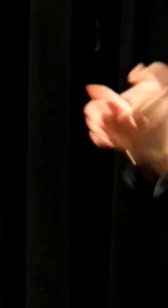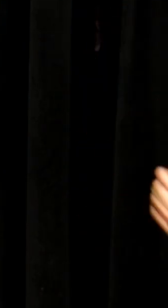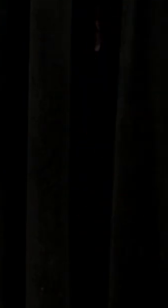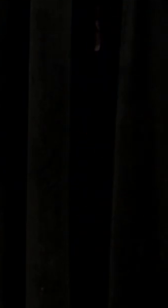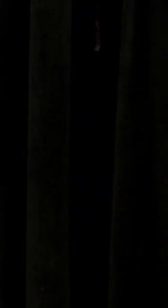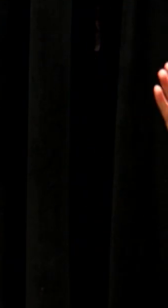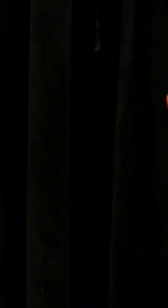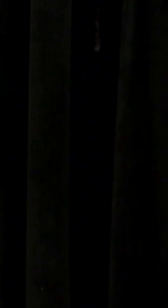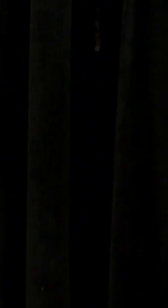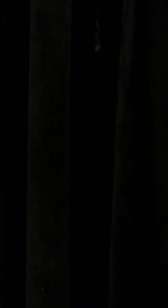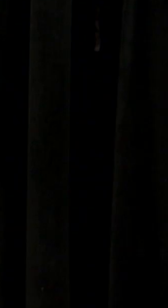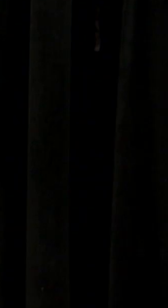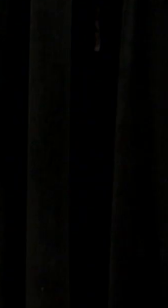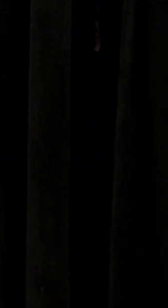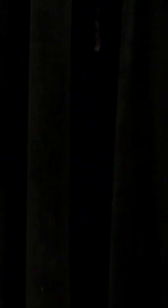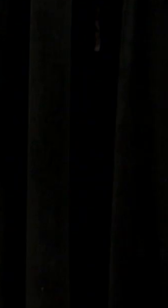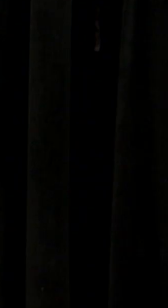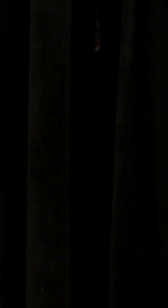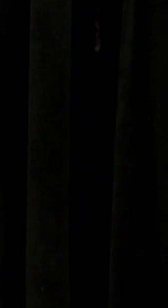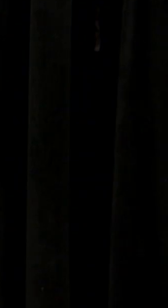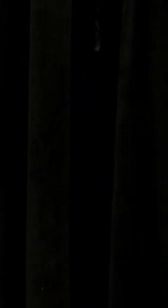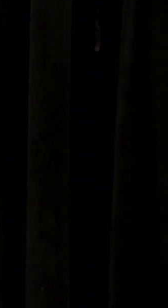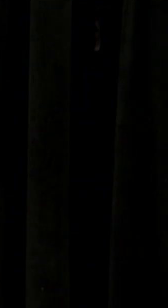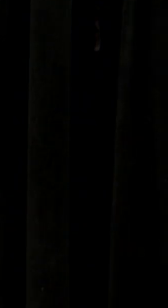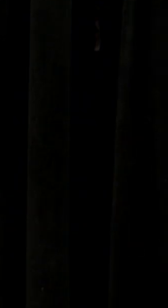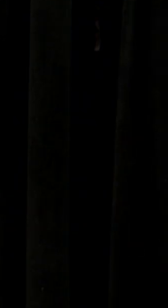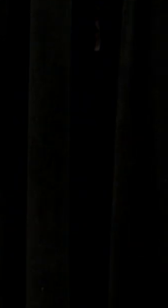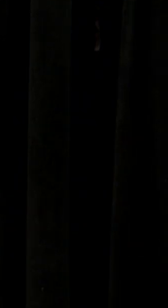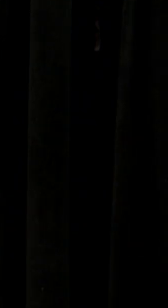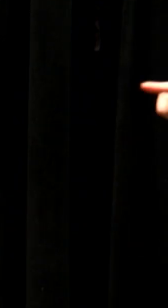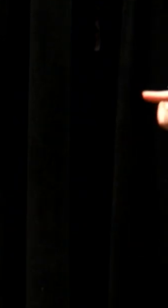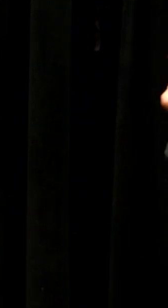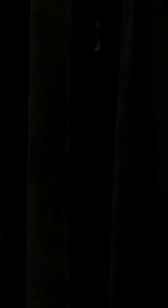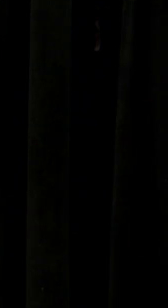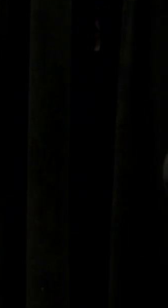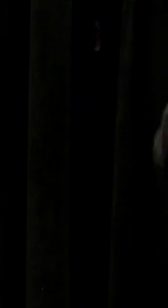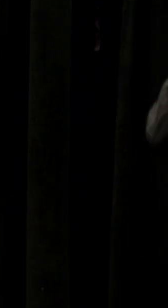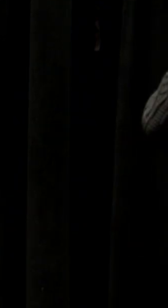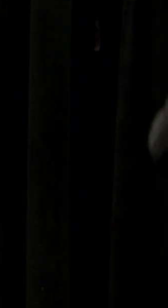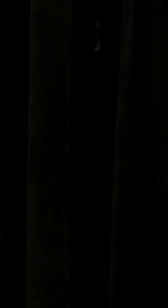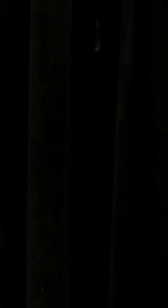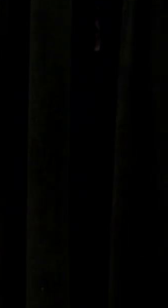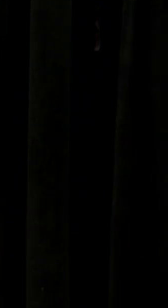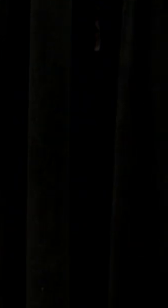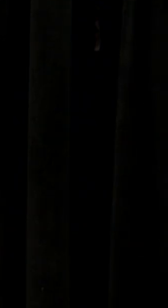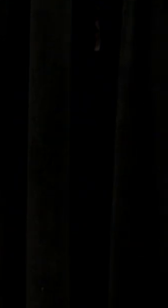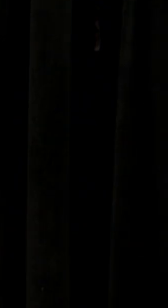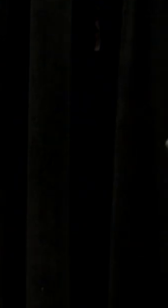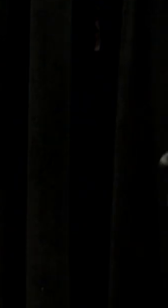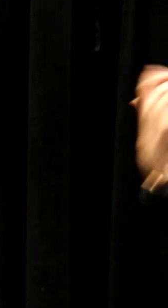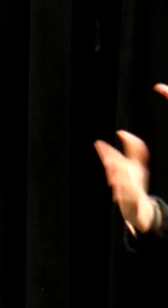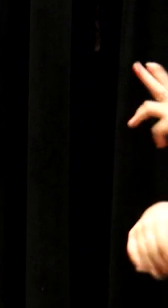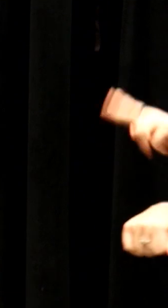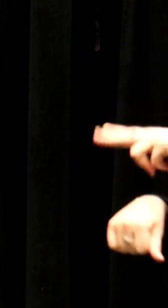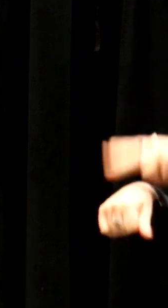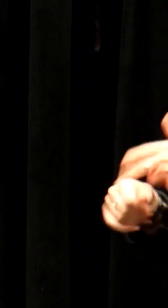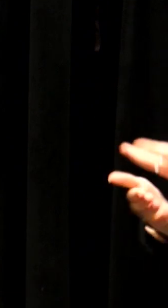It is a tool that also uses tons and tons of resources, unfortunately. But I think